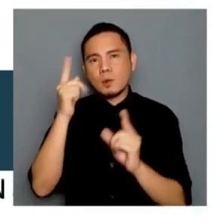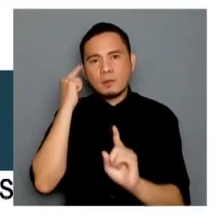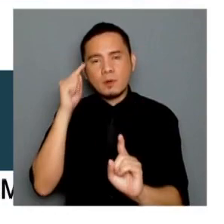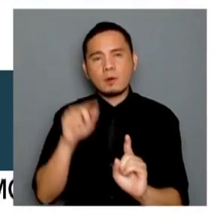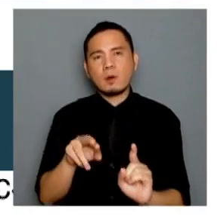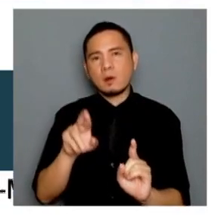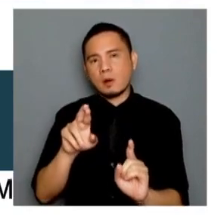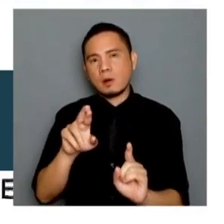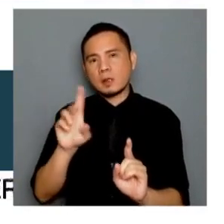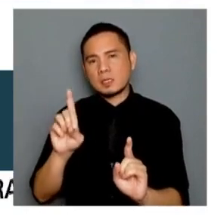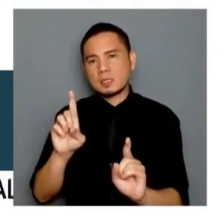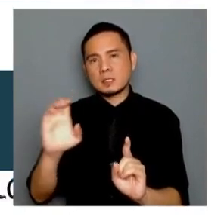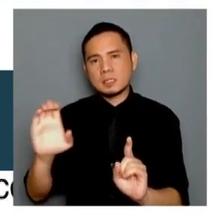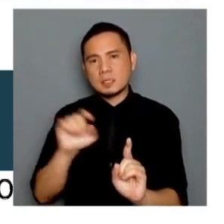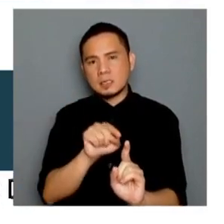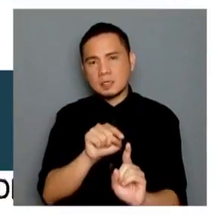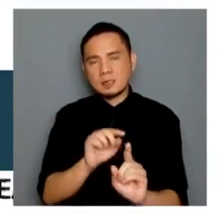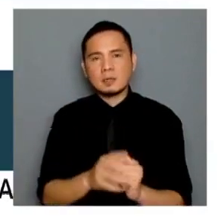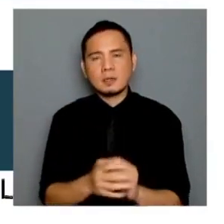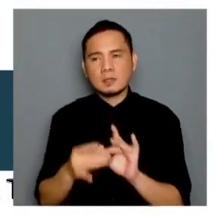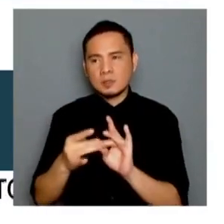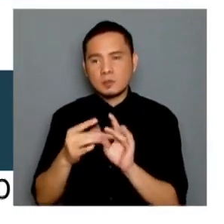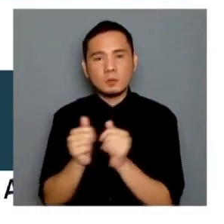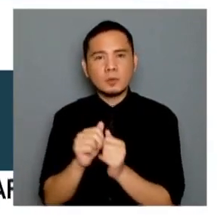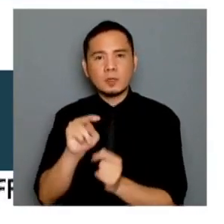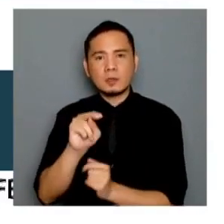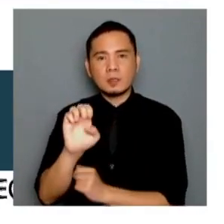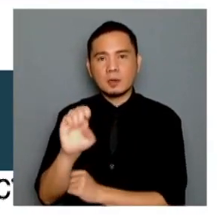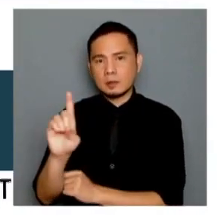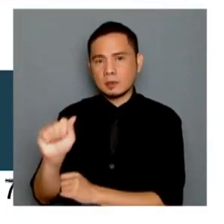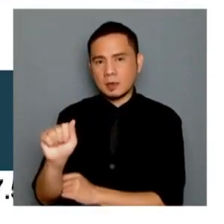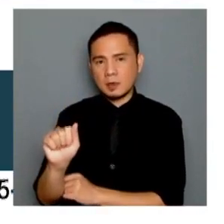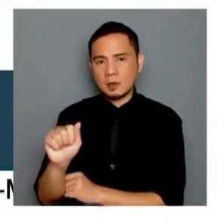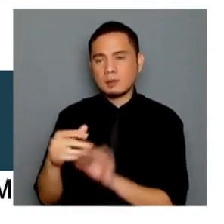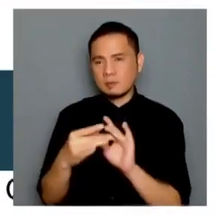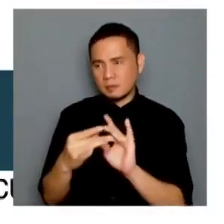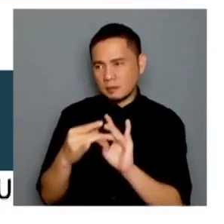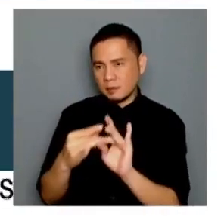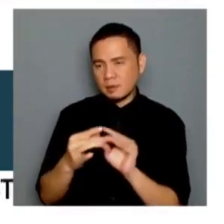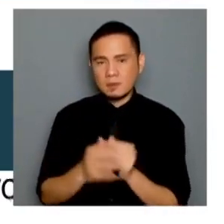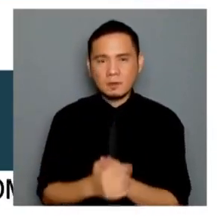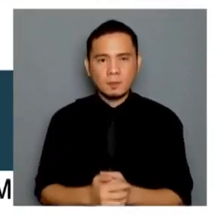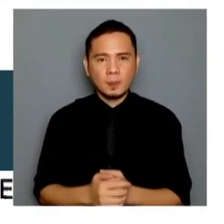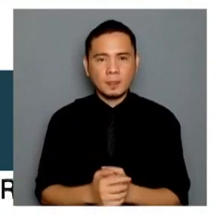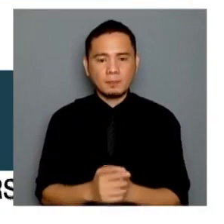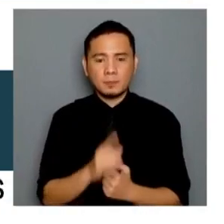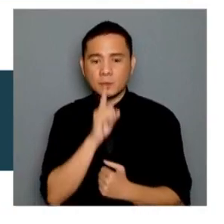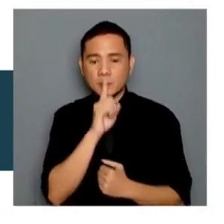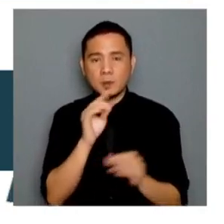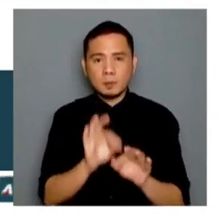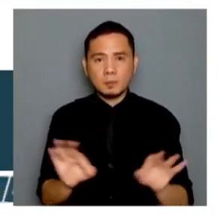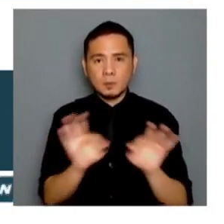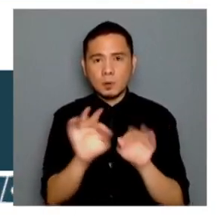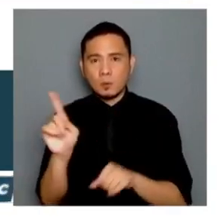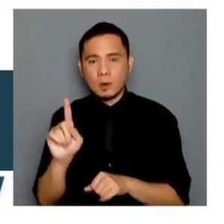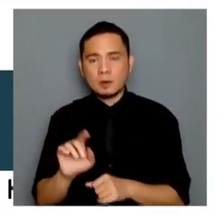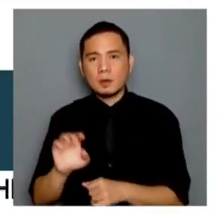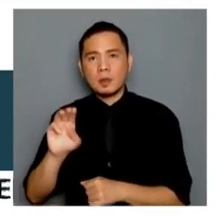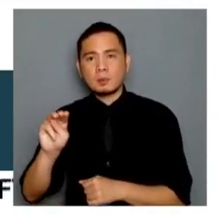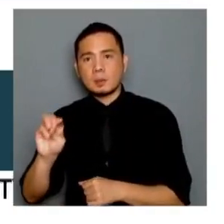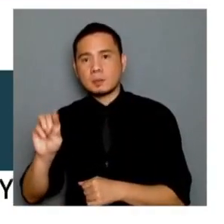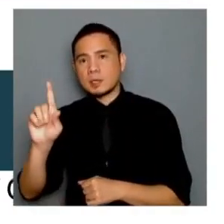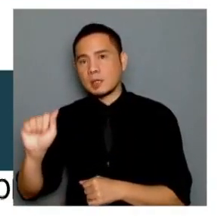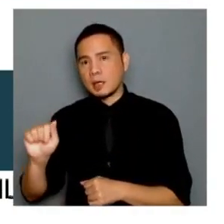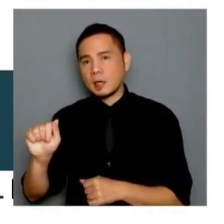RDC. This will be in coordination with NEDA. And what's important here is for the Metro Manila Council to have